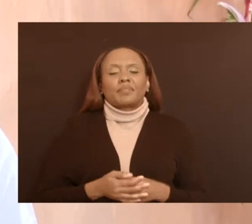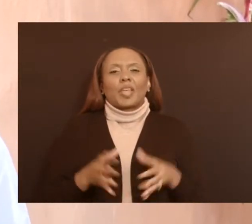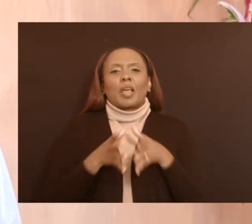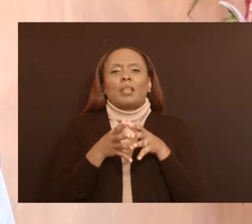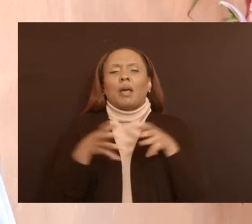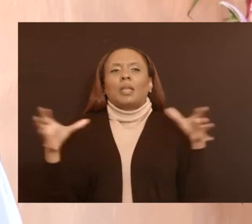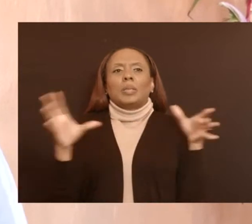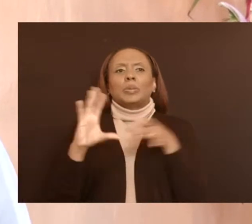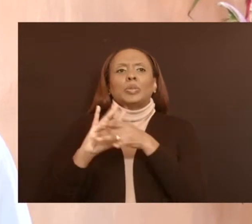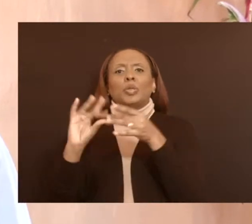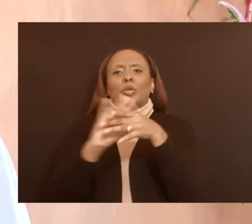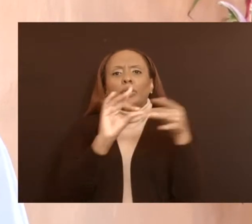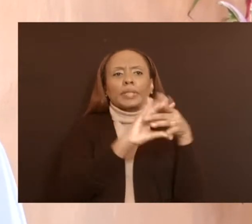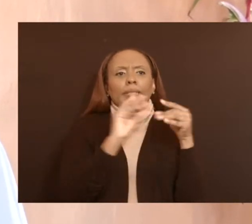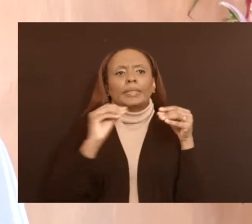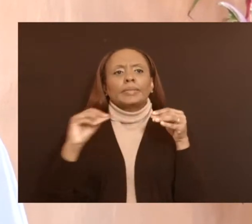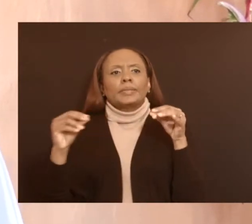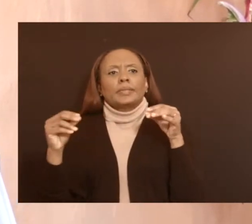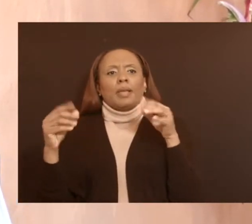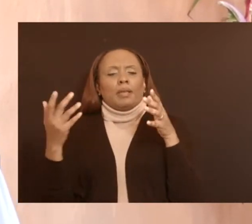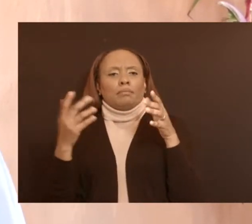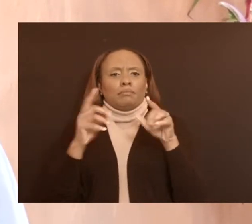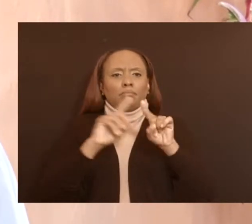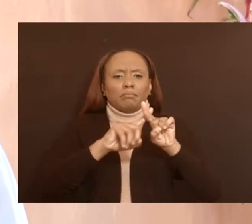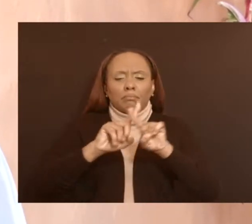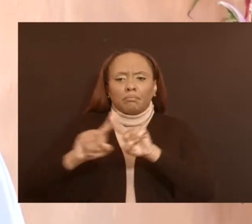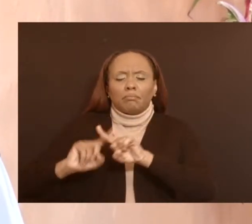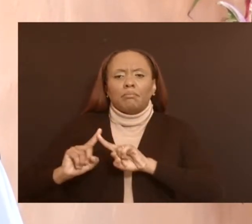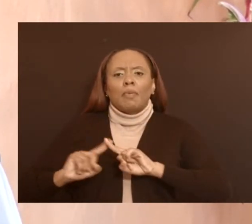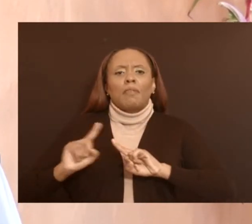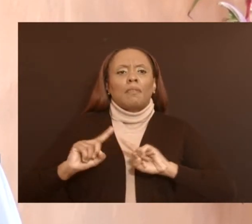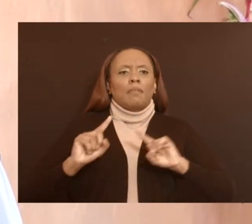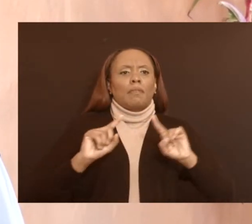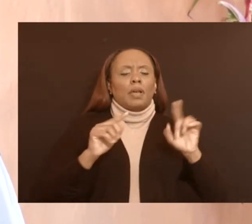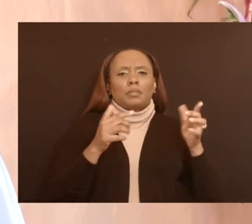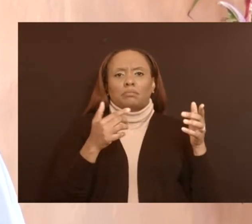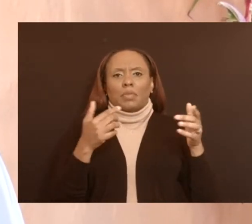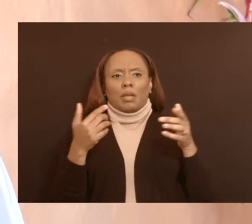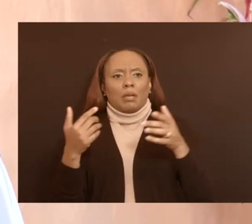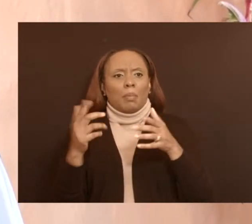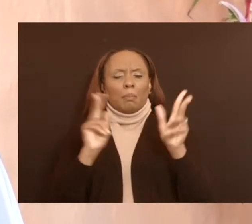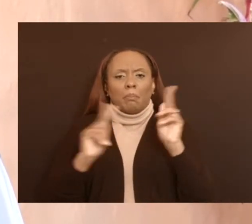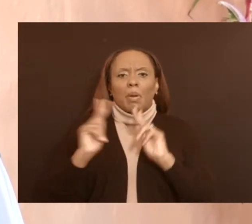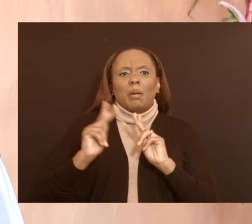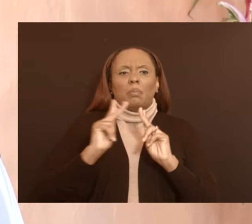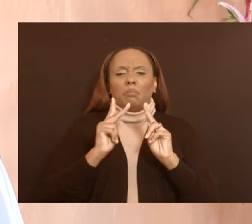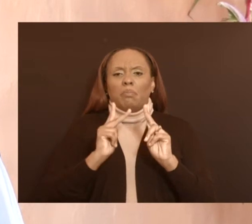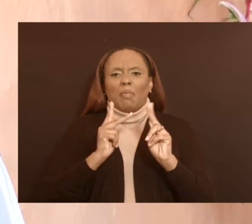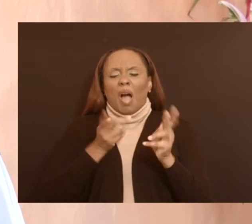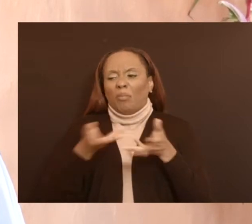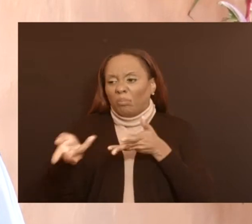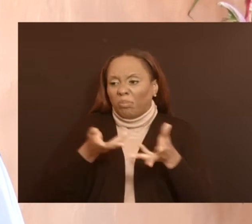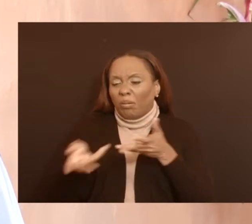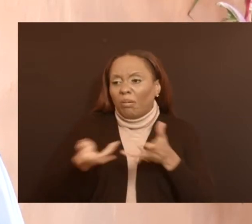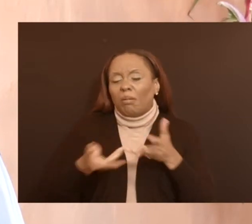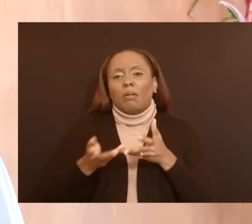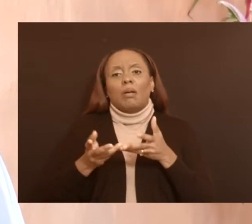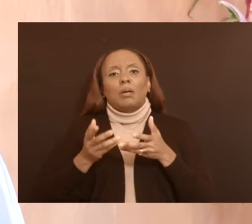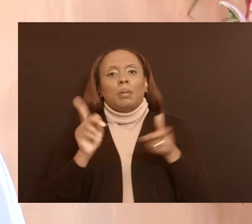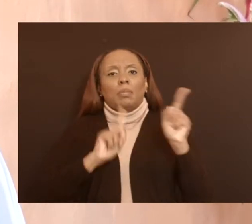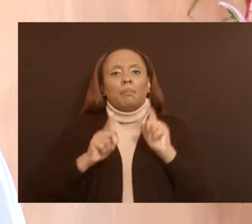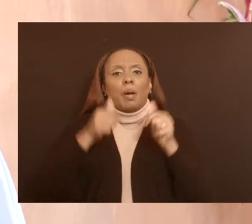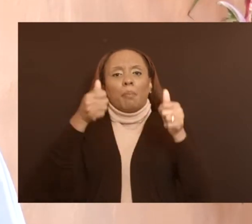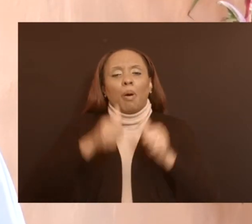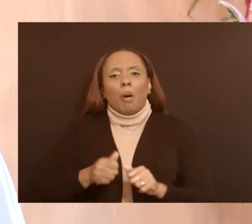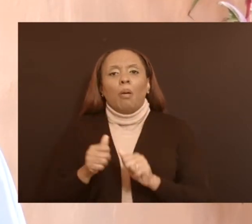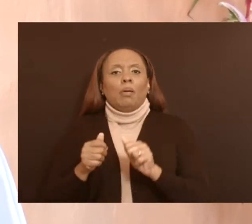stories and opinions circulating in the media, social and otherwise, and it was important for us to be able to